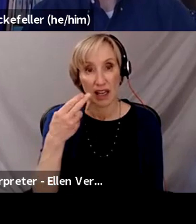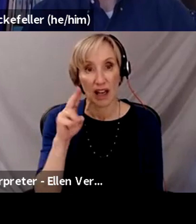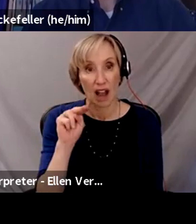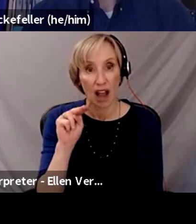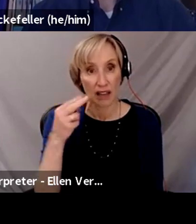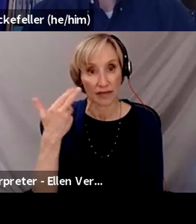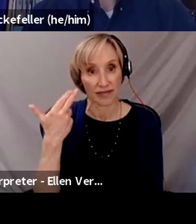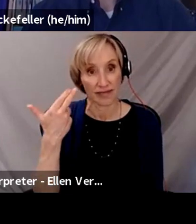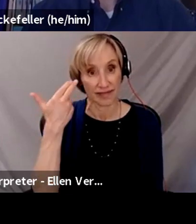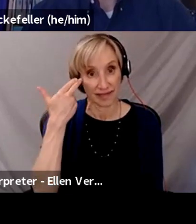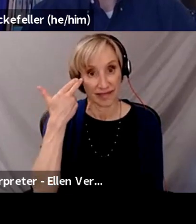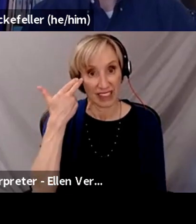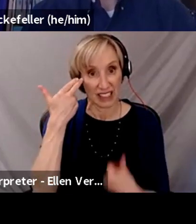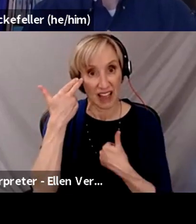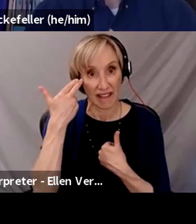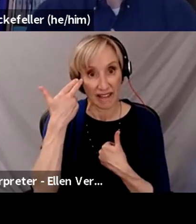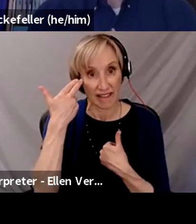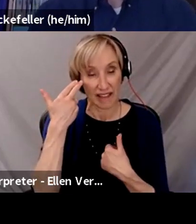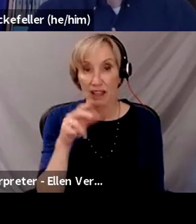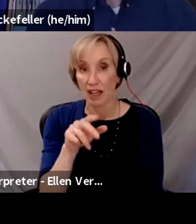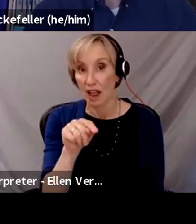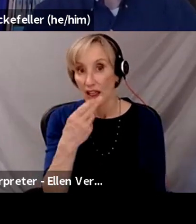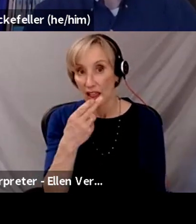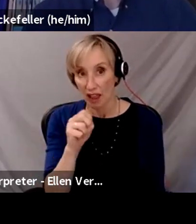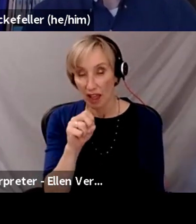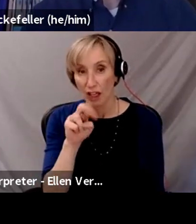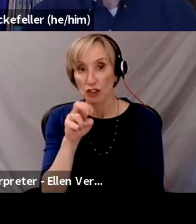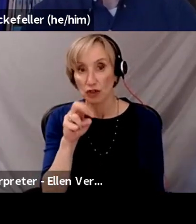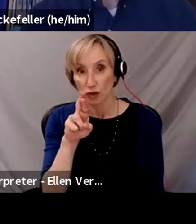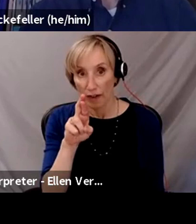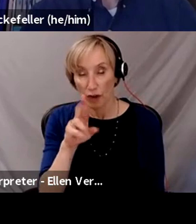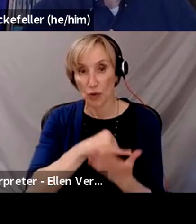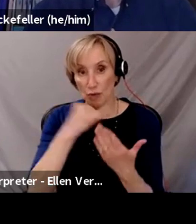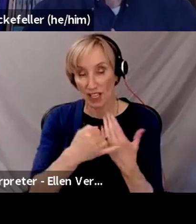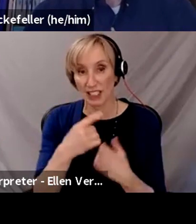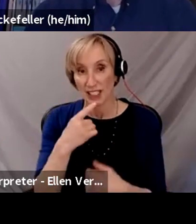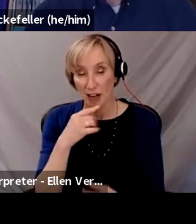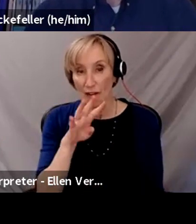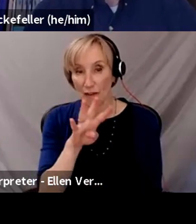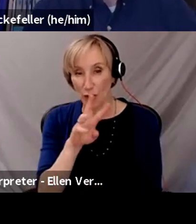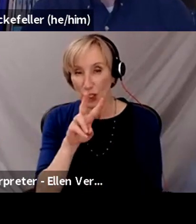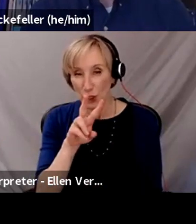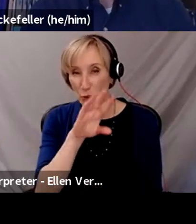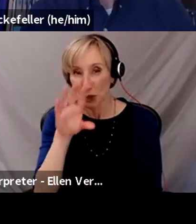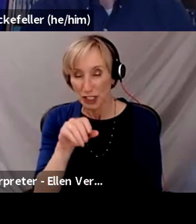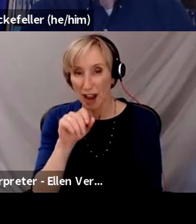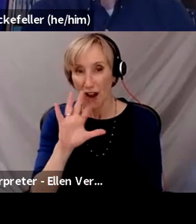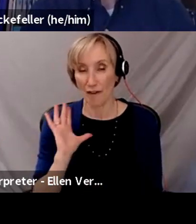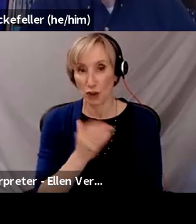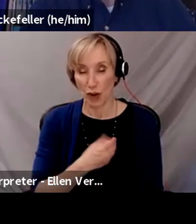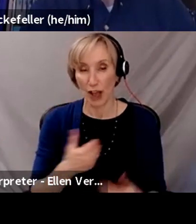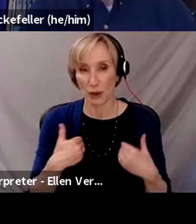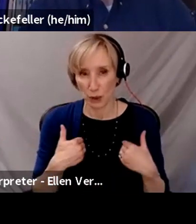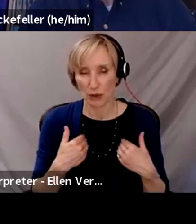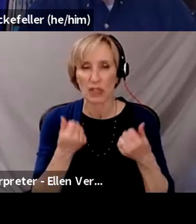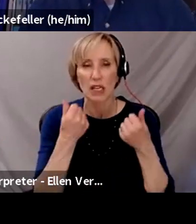Trevor Project survey, it said 42% of trans youth have attempted suicide at some